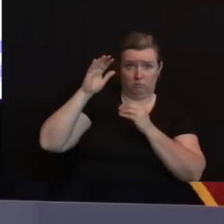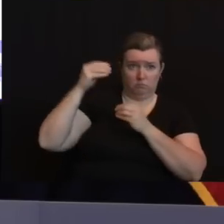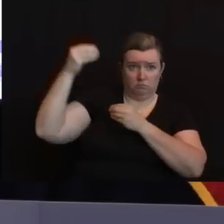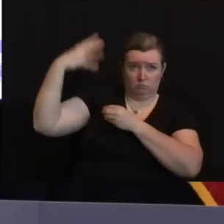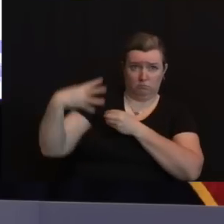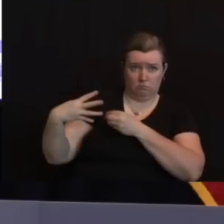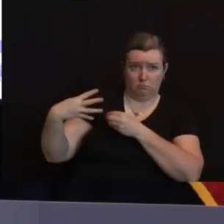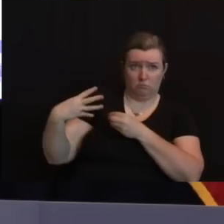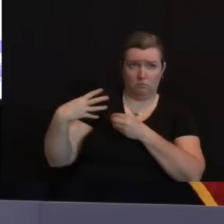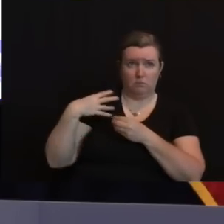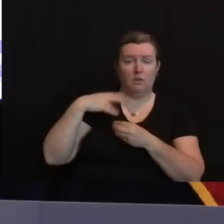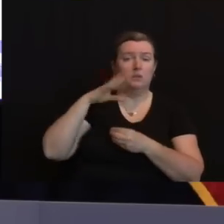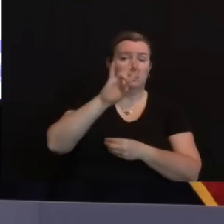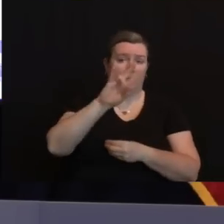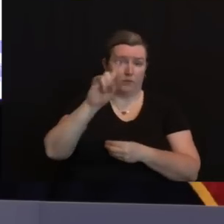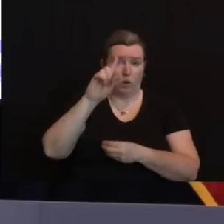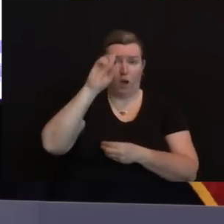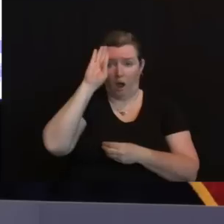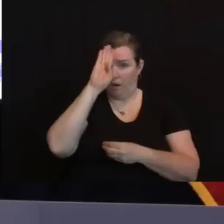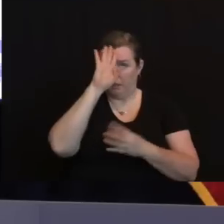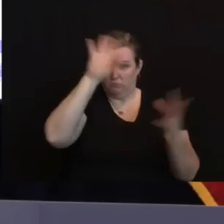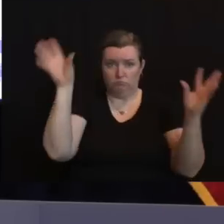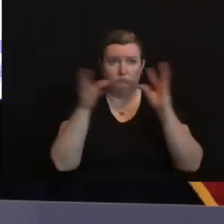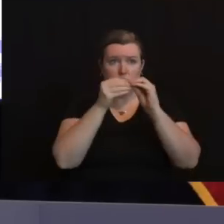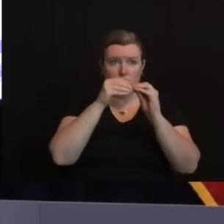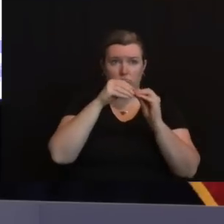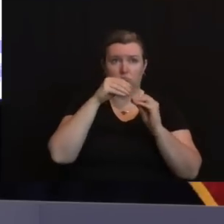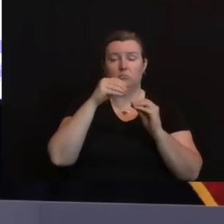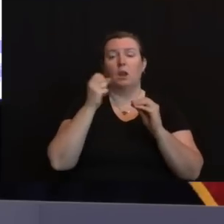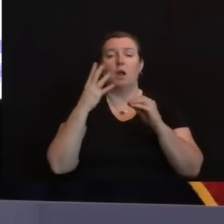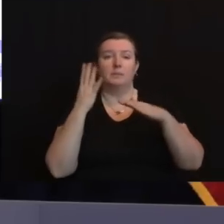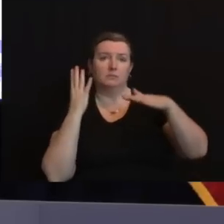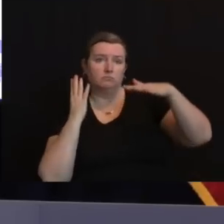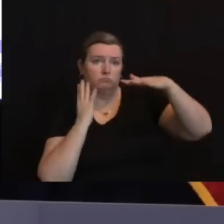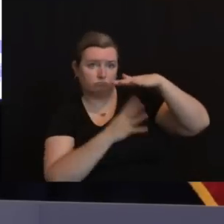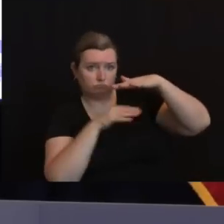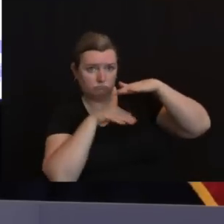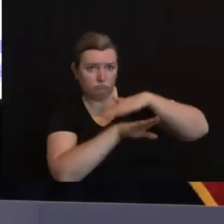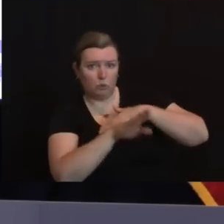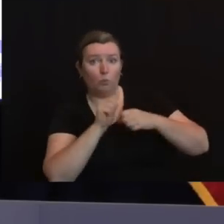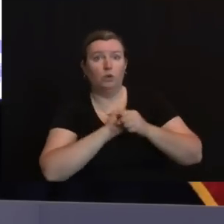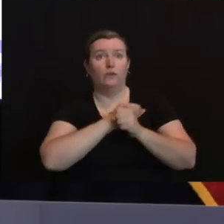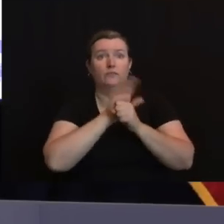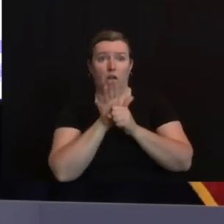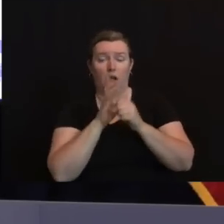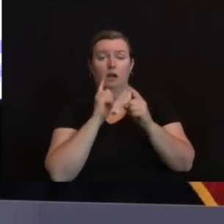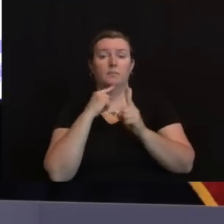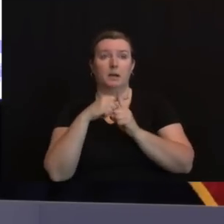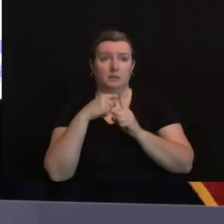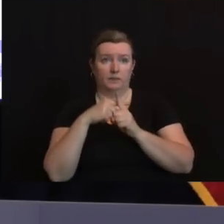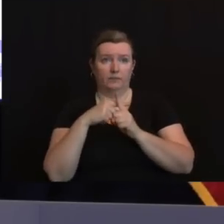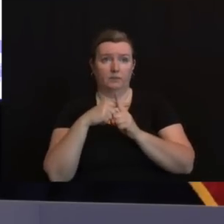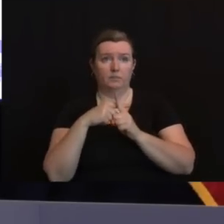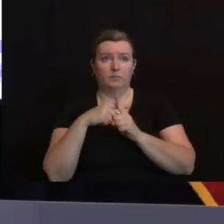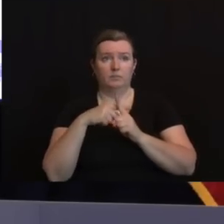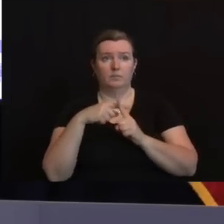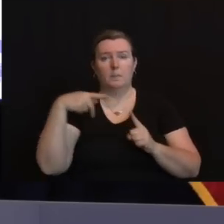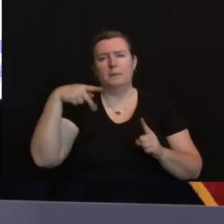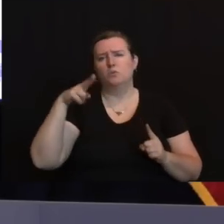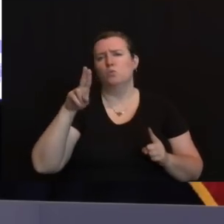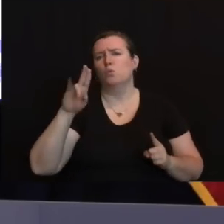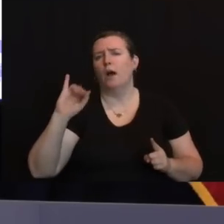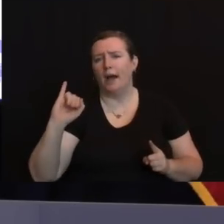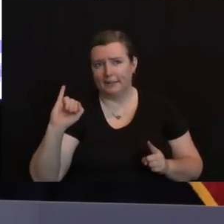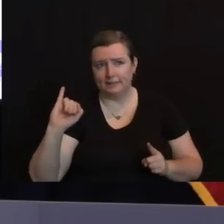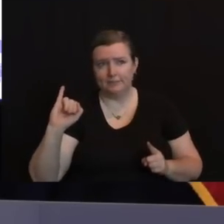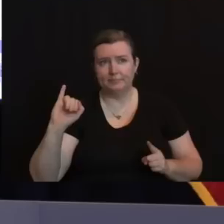71 hospitals. We have very few admissions of COVID positive and PUI patients.